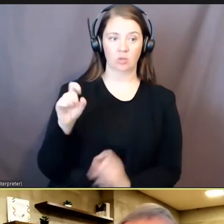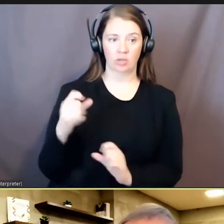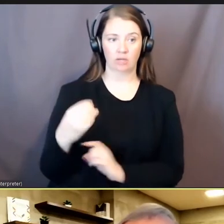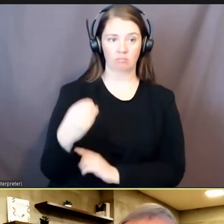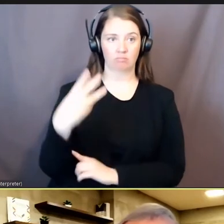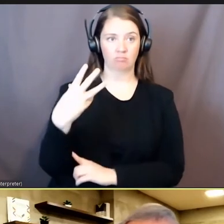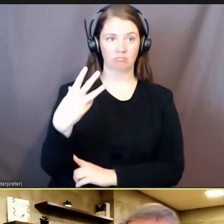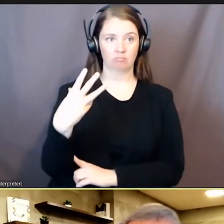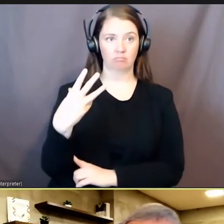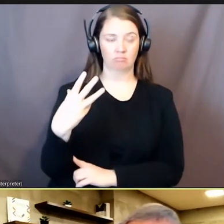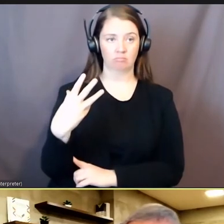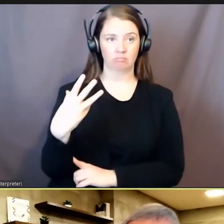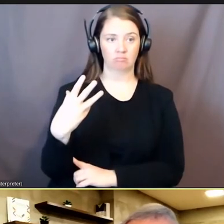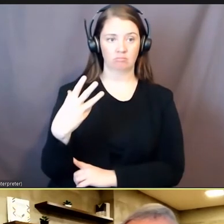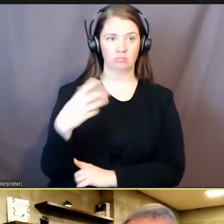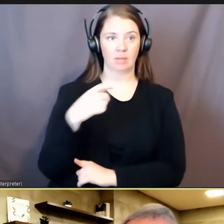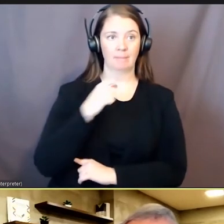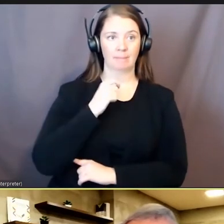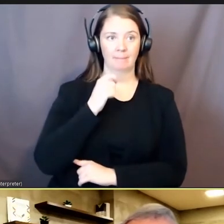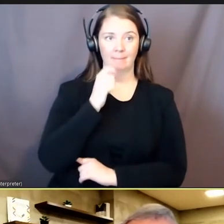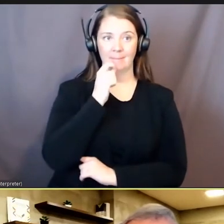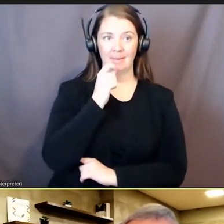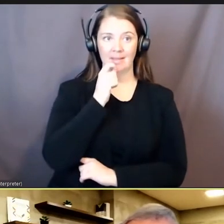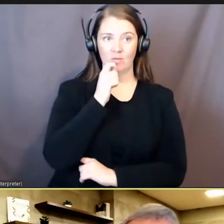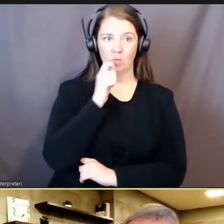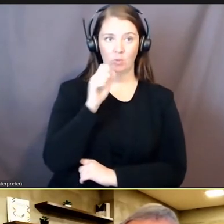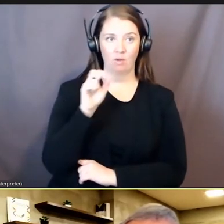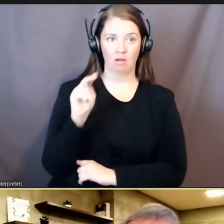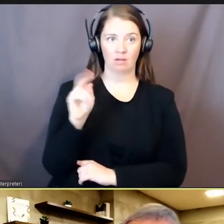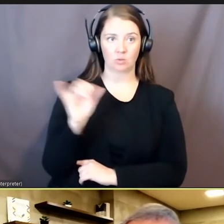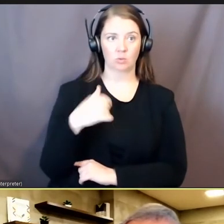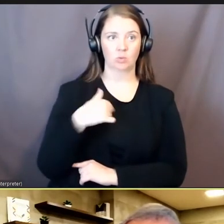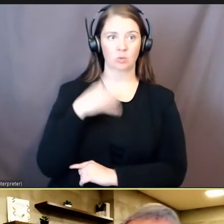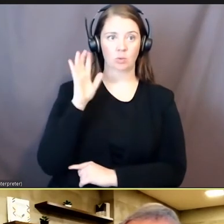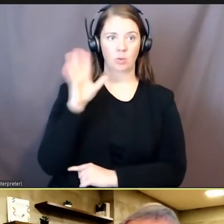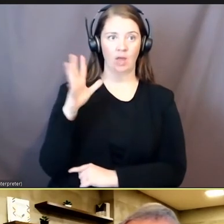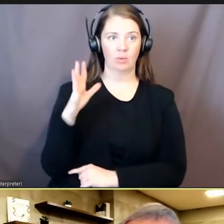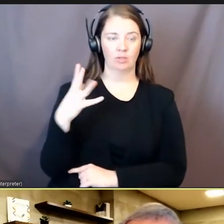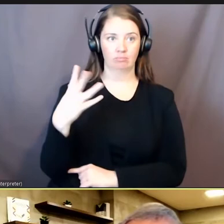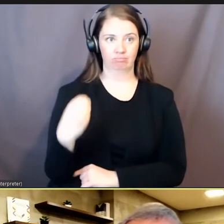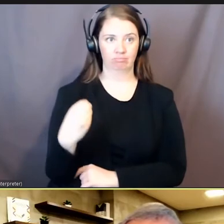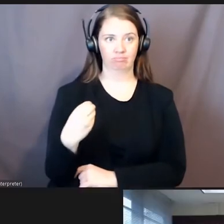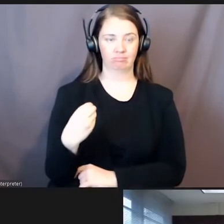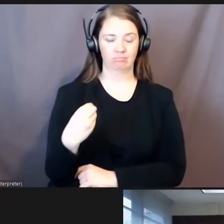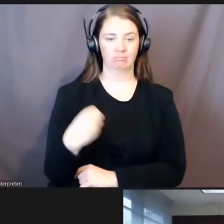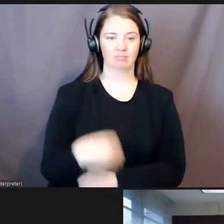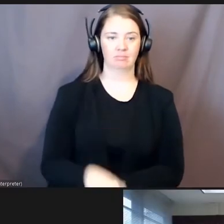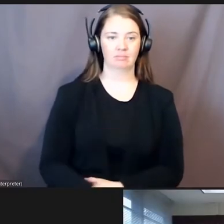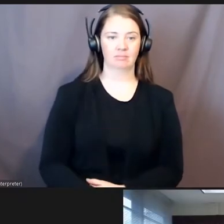go ahead and turn on your mic and let me close mine down.